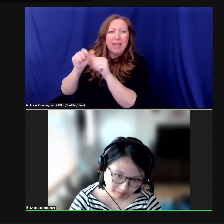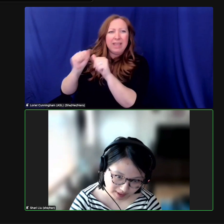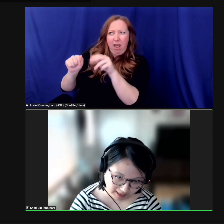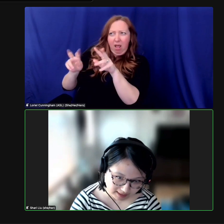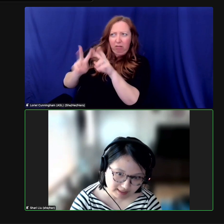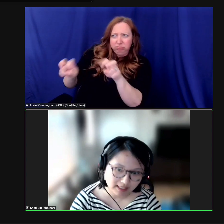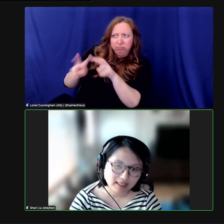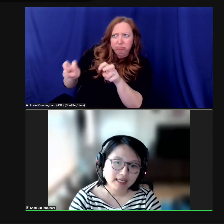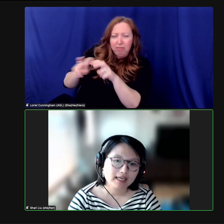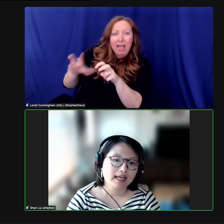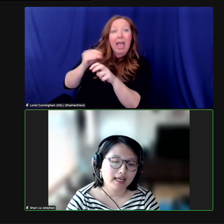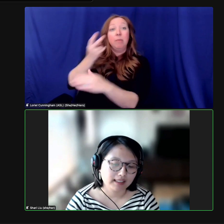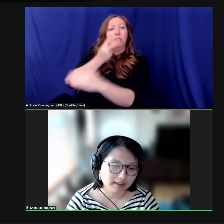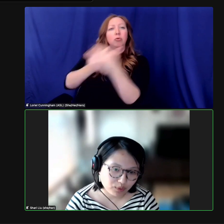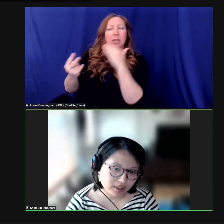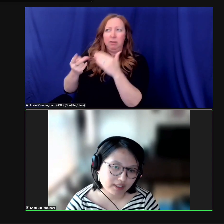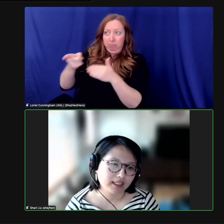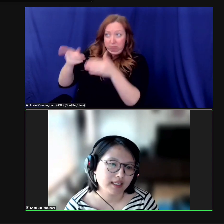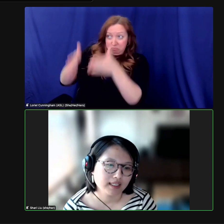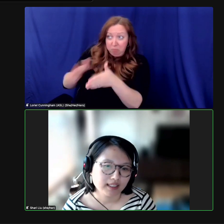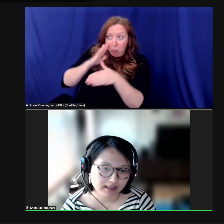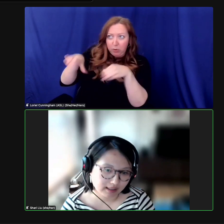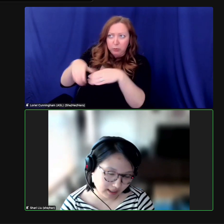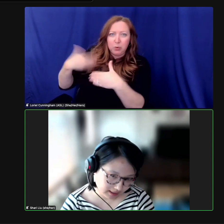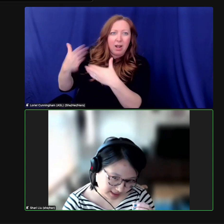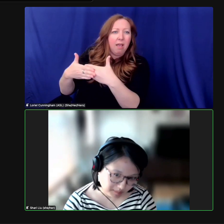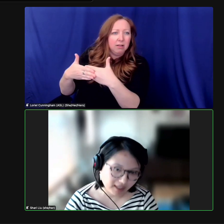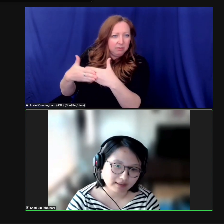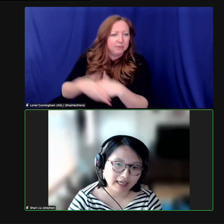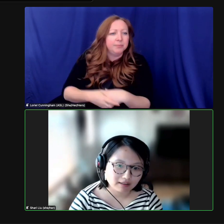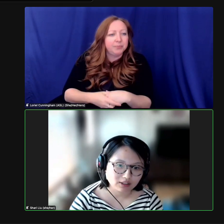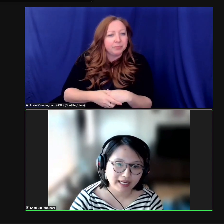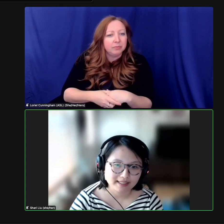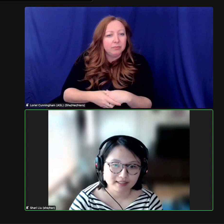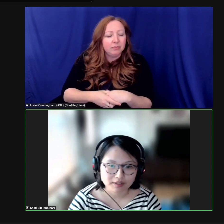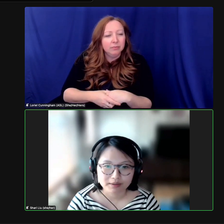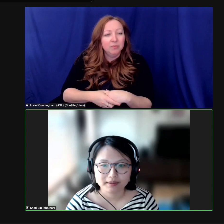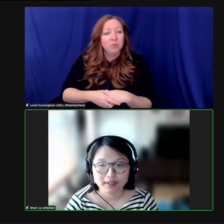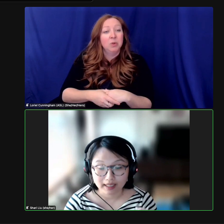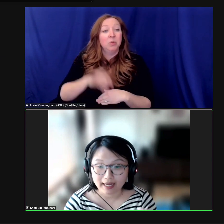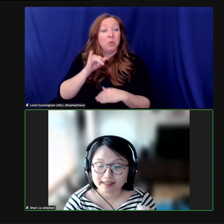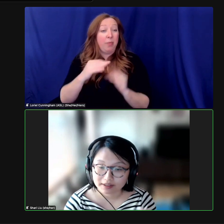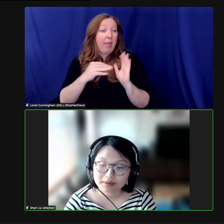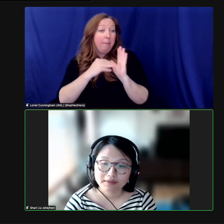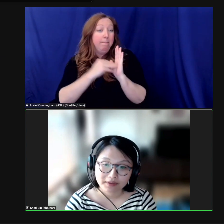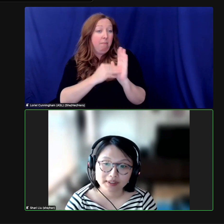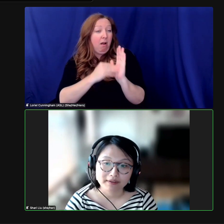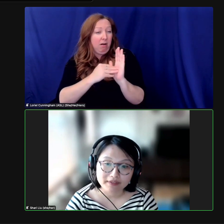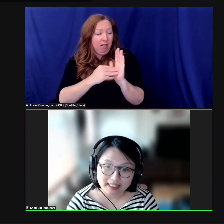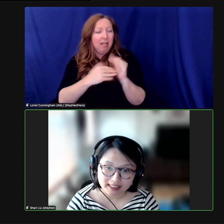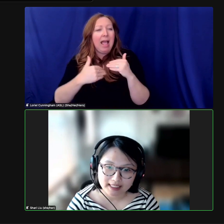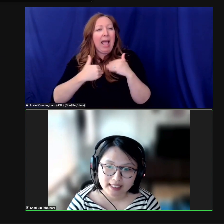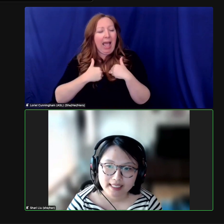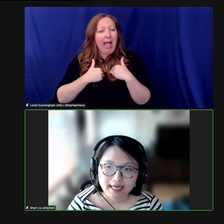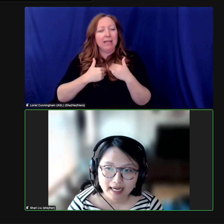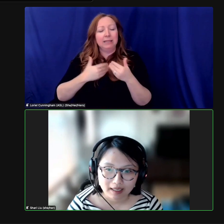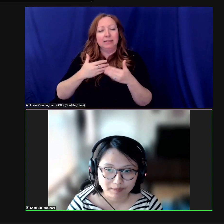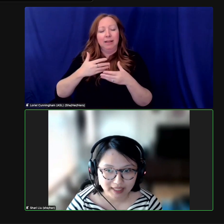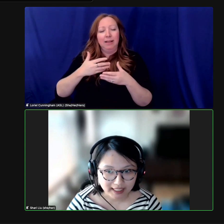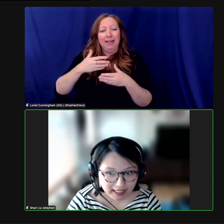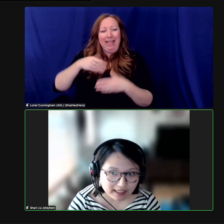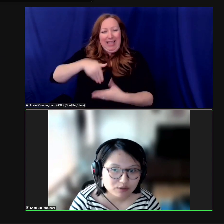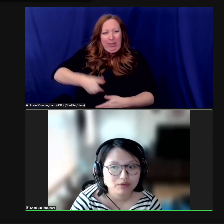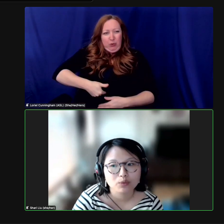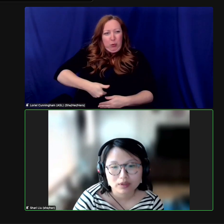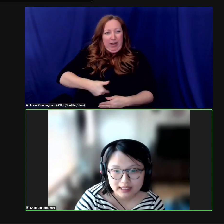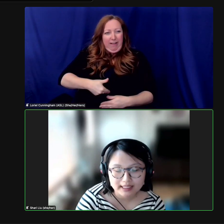what's going to happen next. And importantly, this model also has an intuitive theory of physics